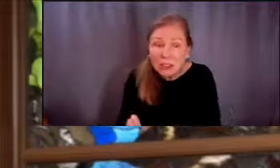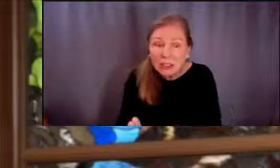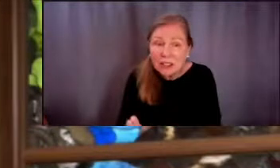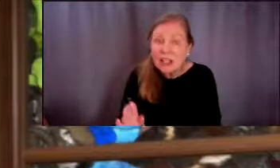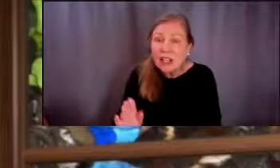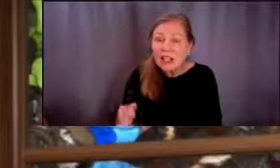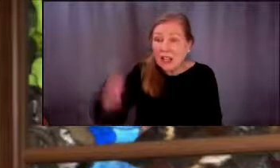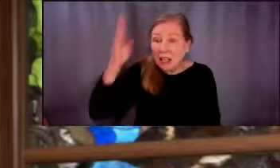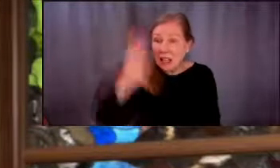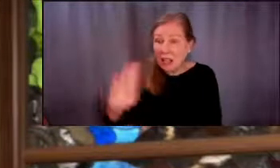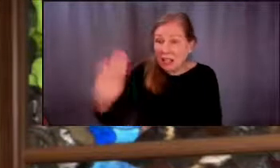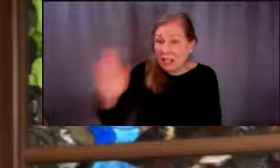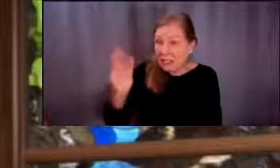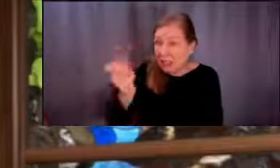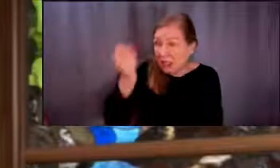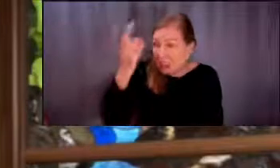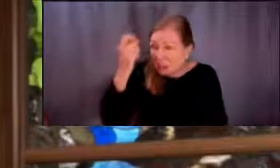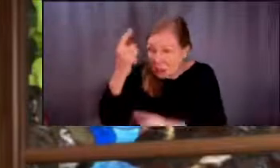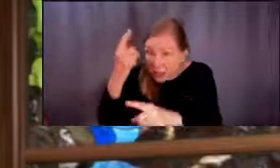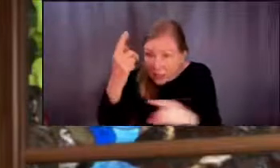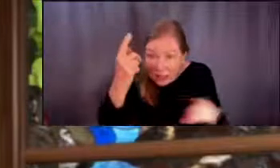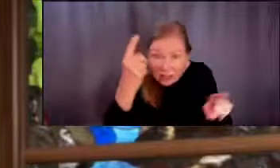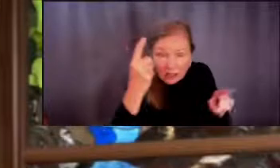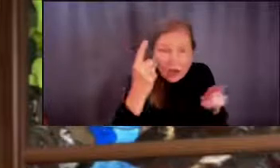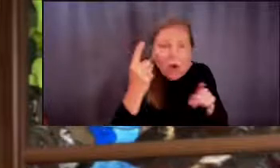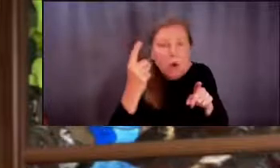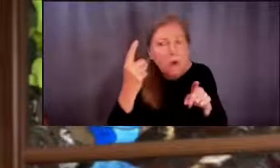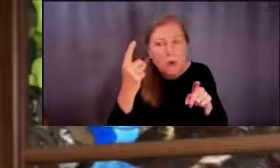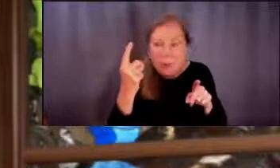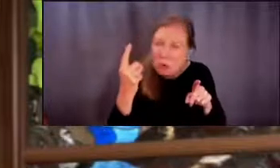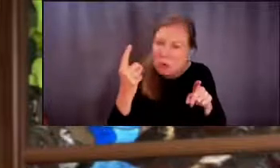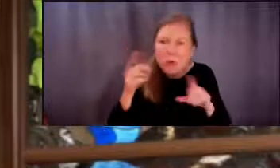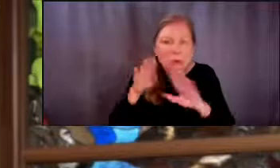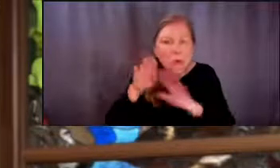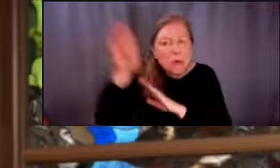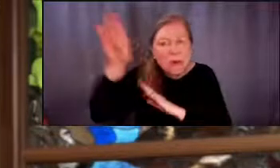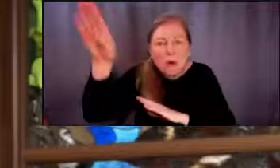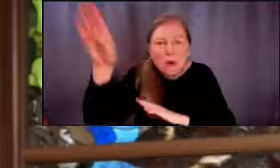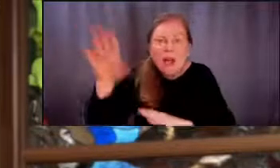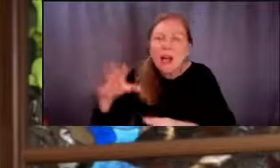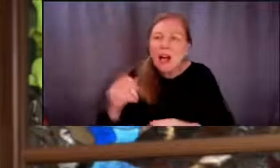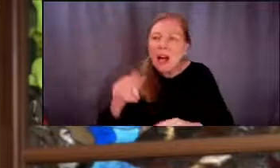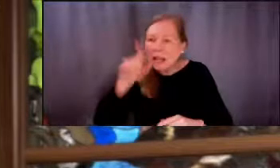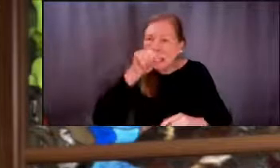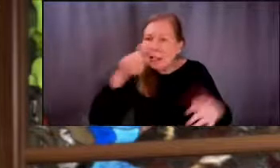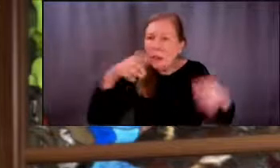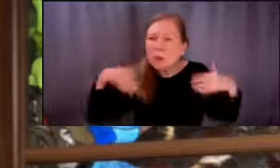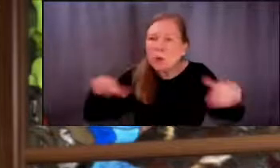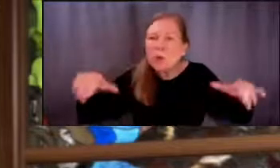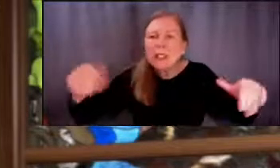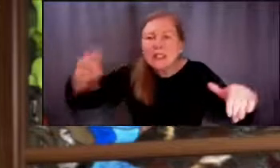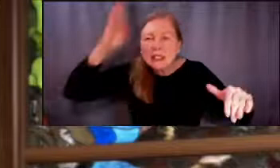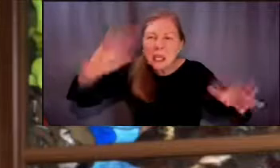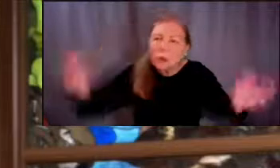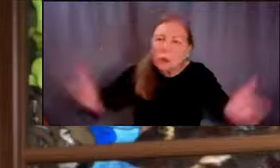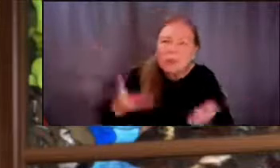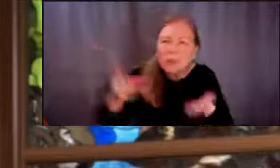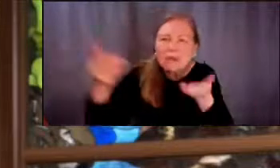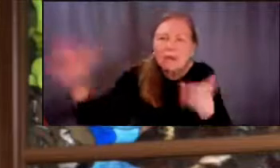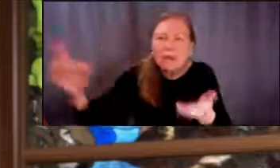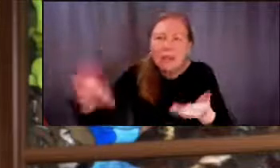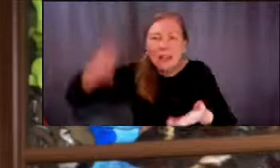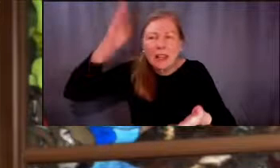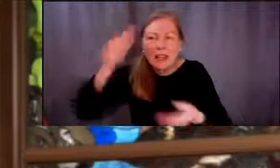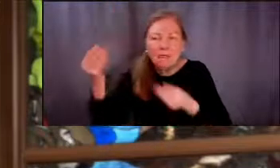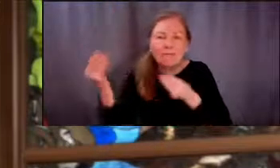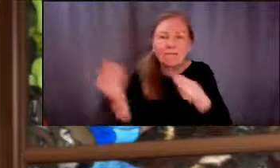understanding is beyond compare. God will lift you up on eagle's wings. God will give you strength for